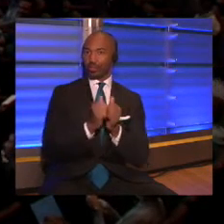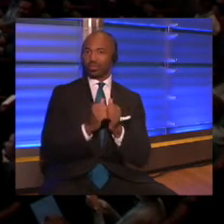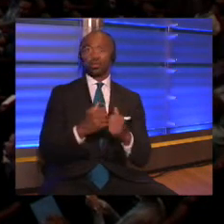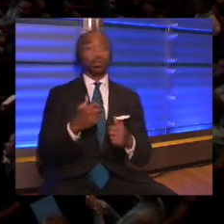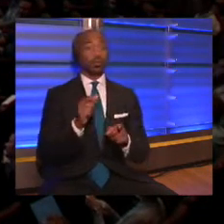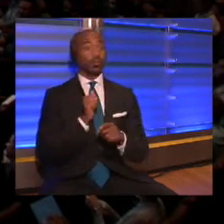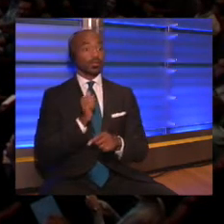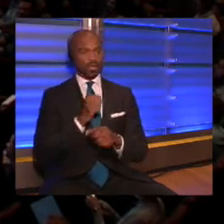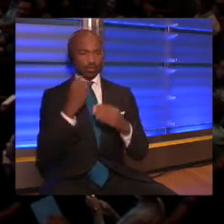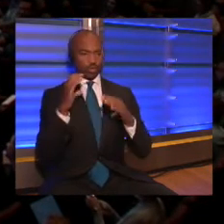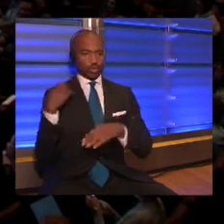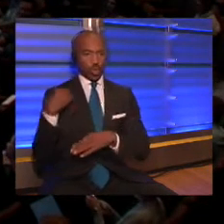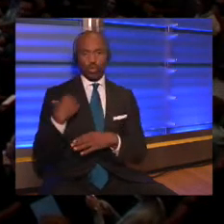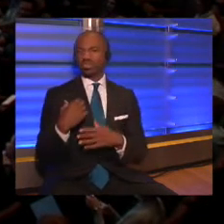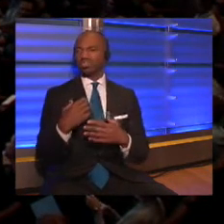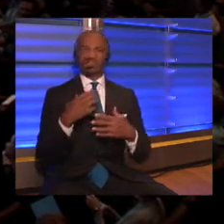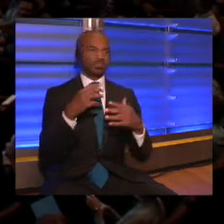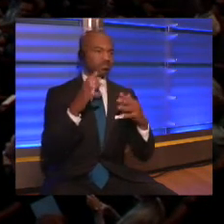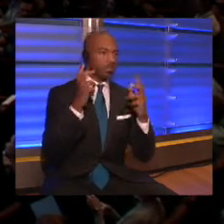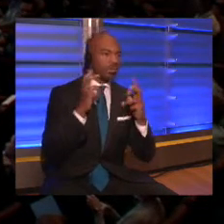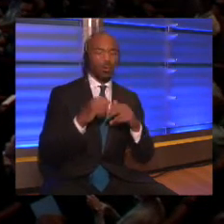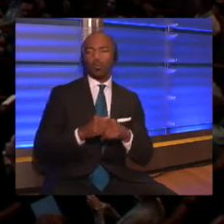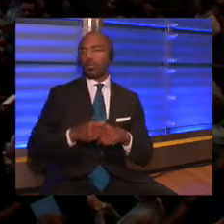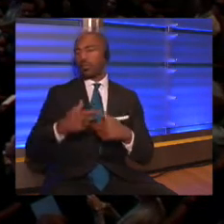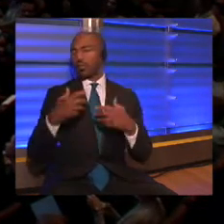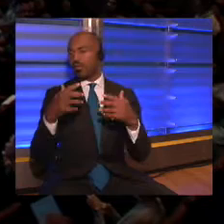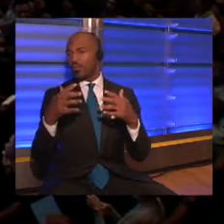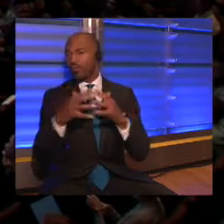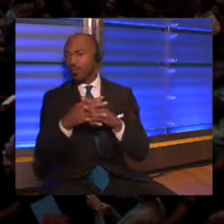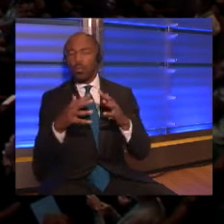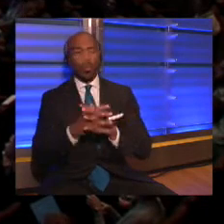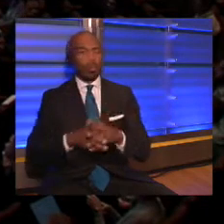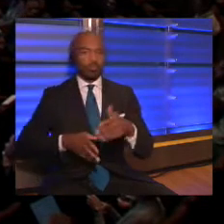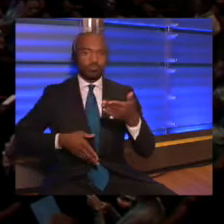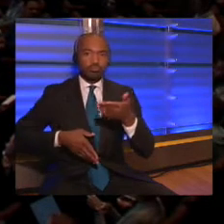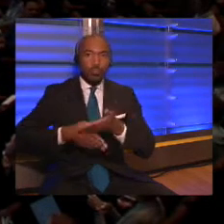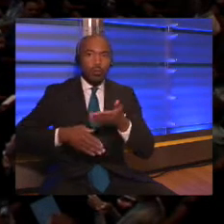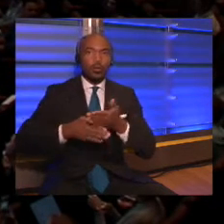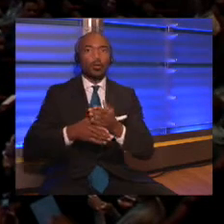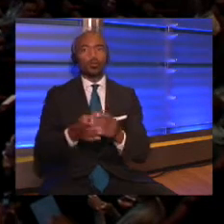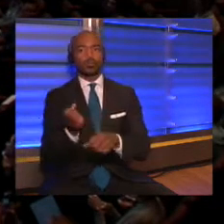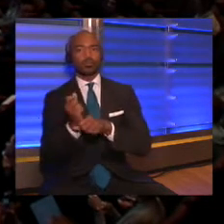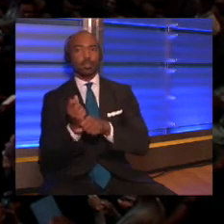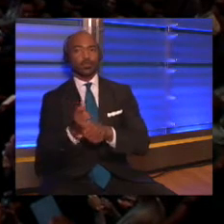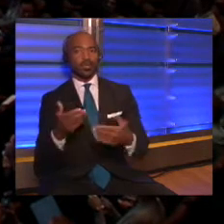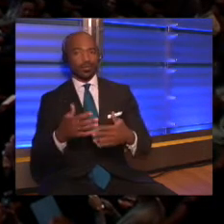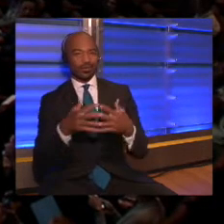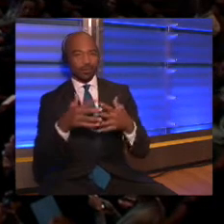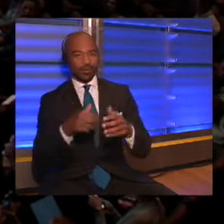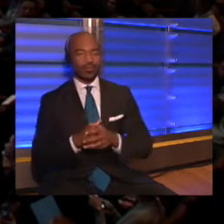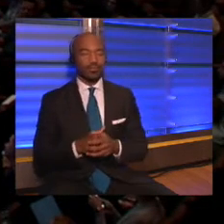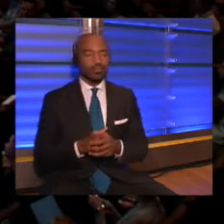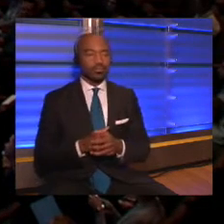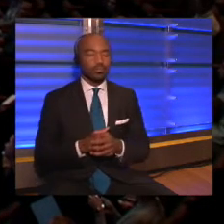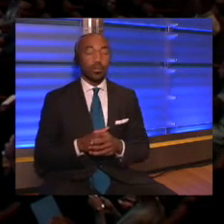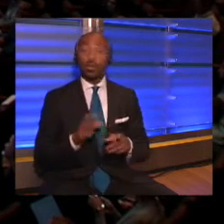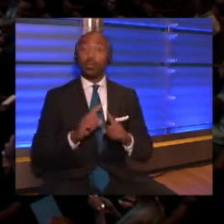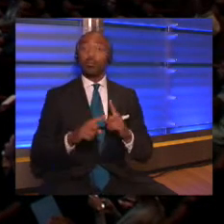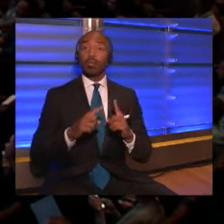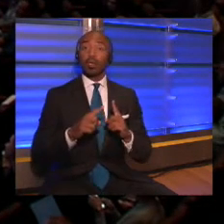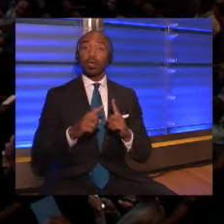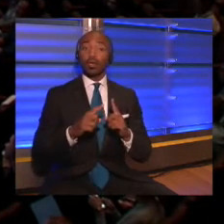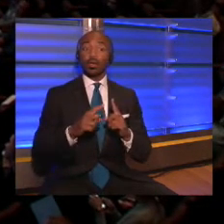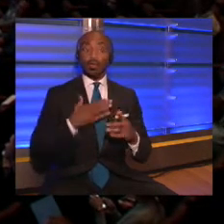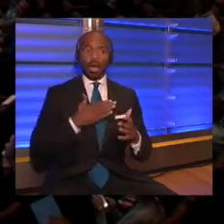teams in basketball, football, soccer, and of course, baseball here. And what I love about it is I get to share my passion for the game